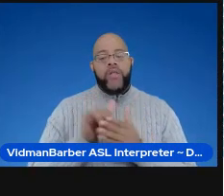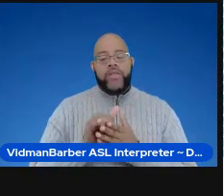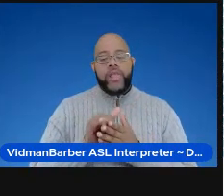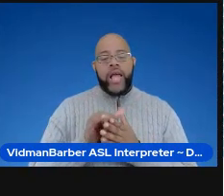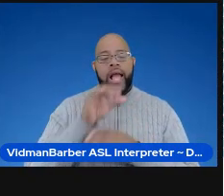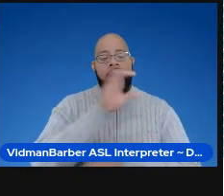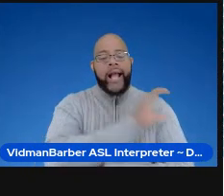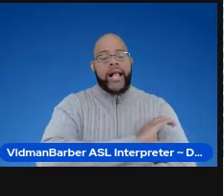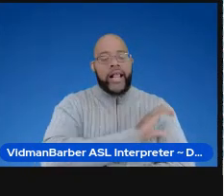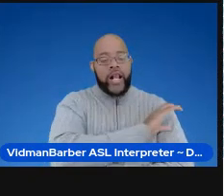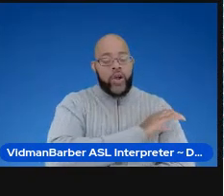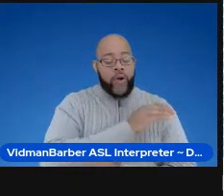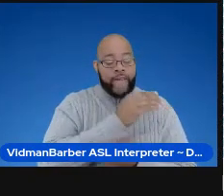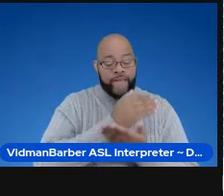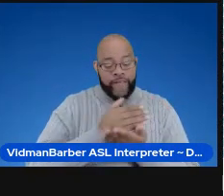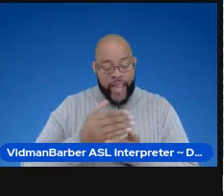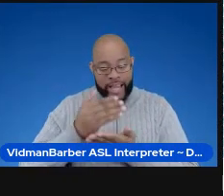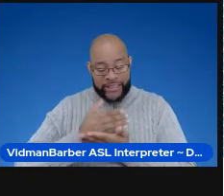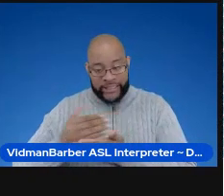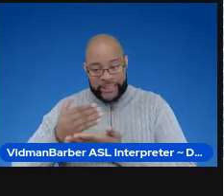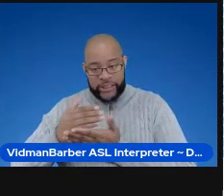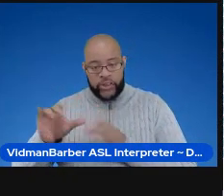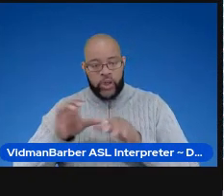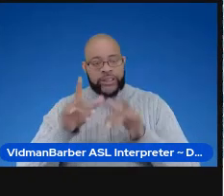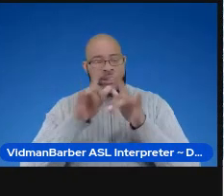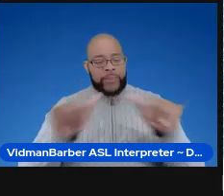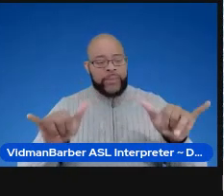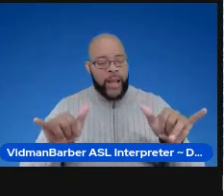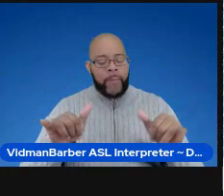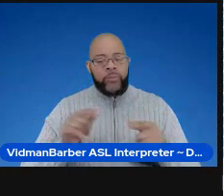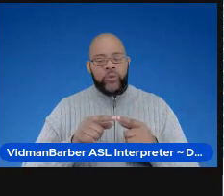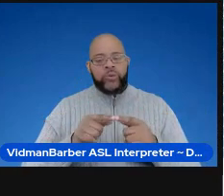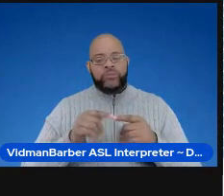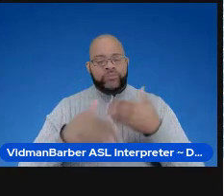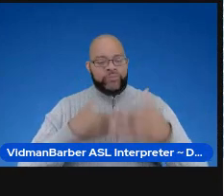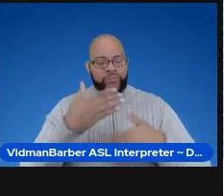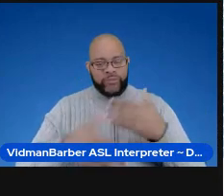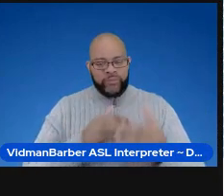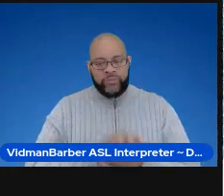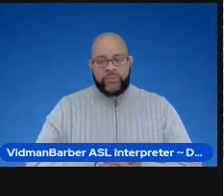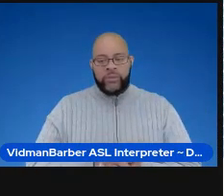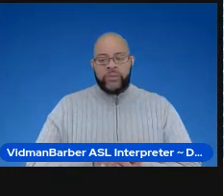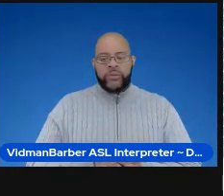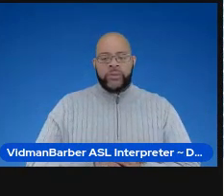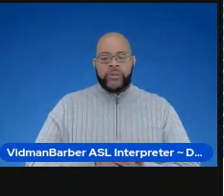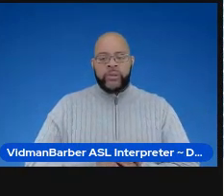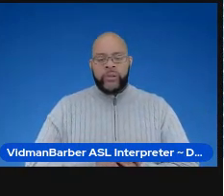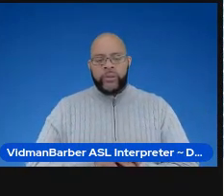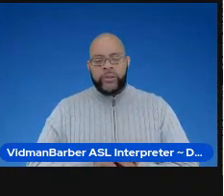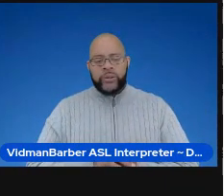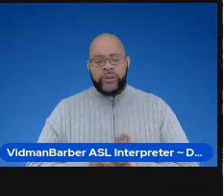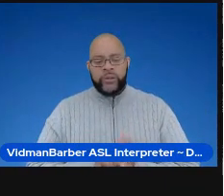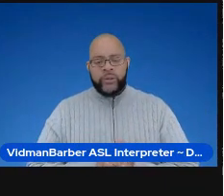clinical phases to be run concurrently to facilitate the process. Um,